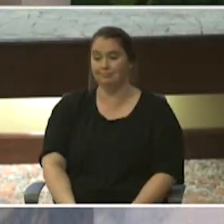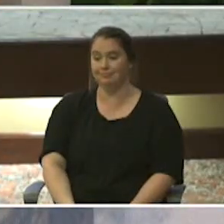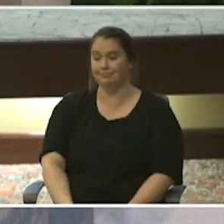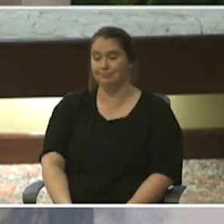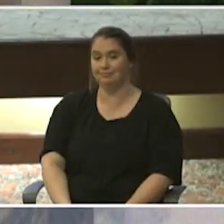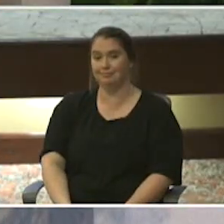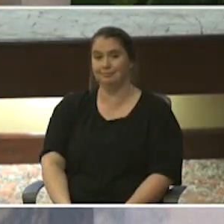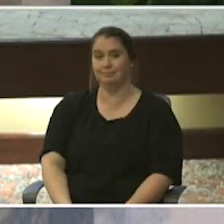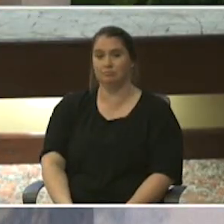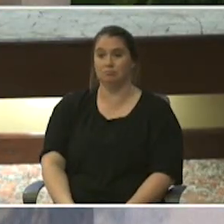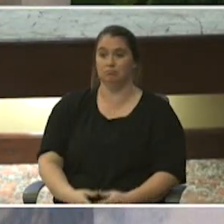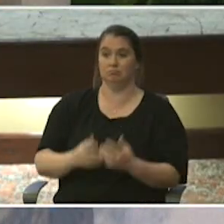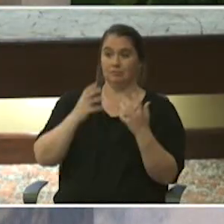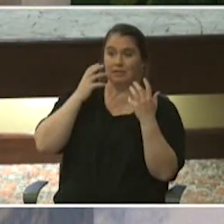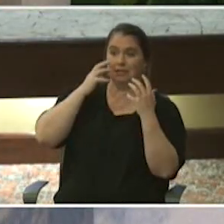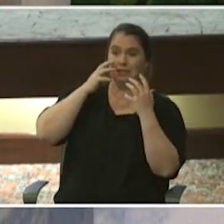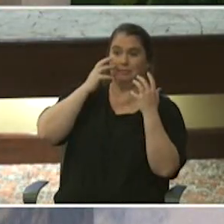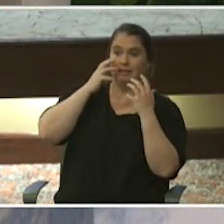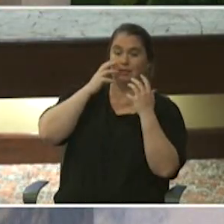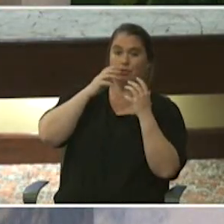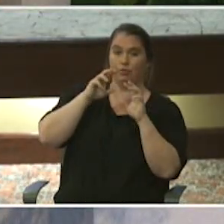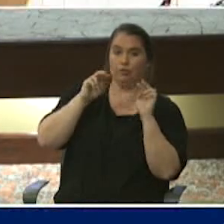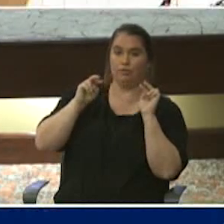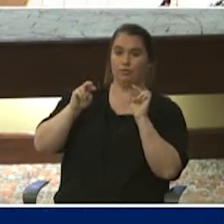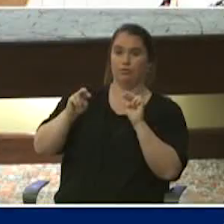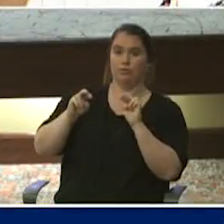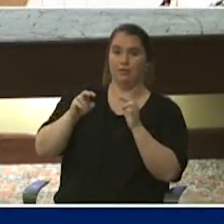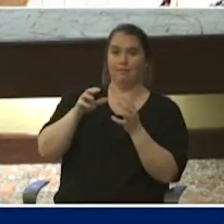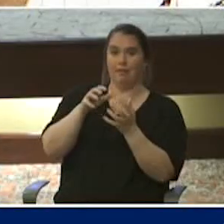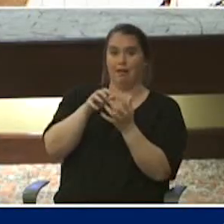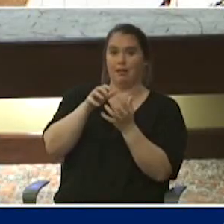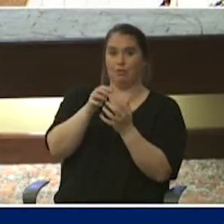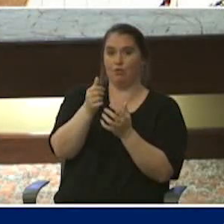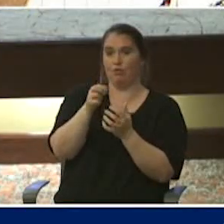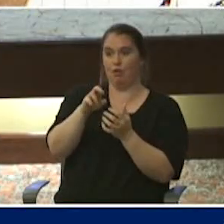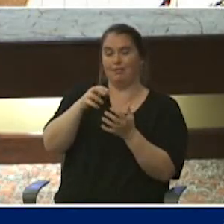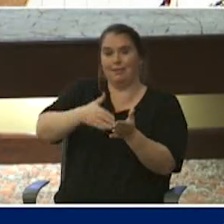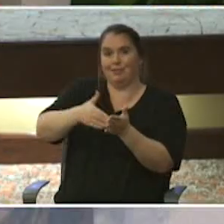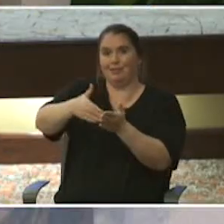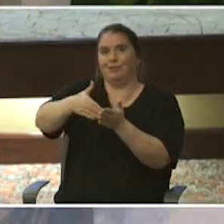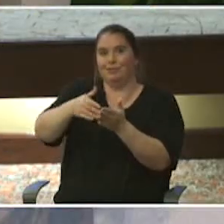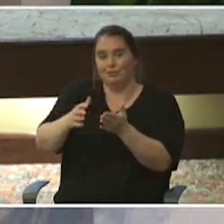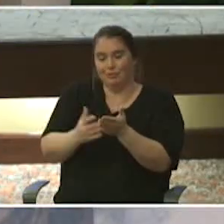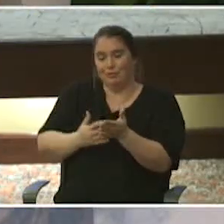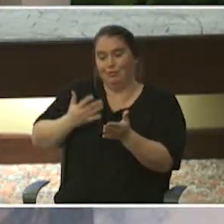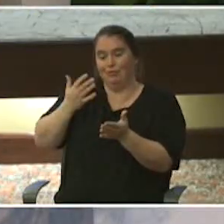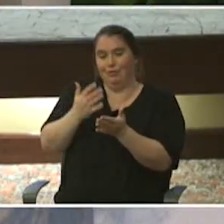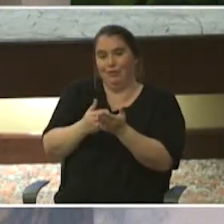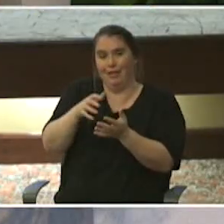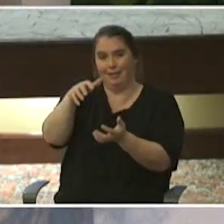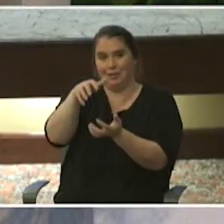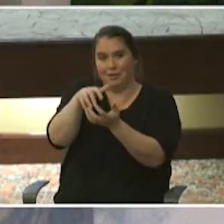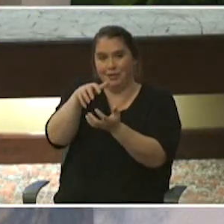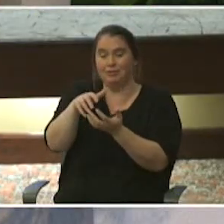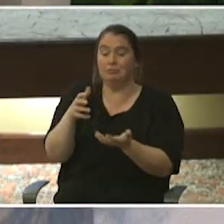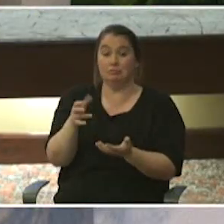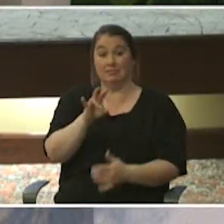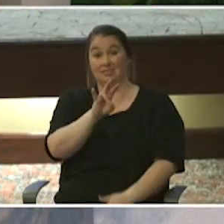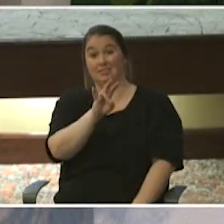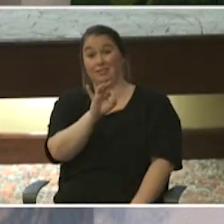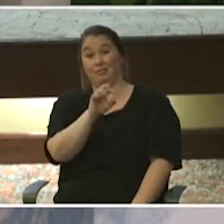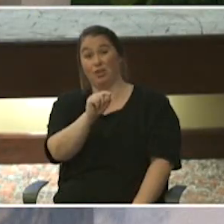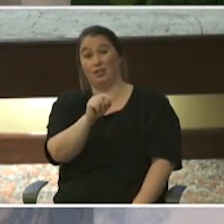And spectacular views of both Alligator Gar and the occasional alligator. Correct. 7 foot, no